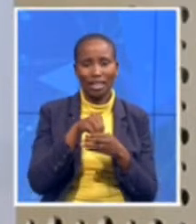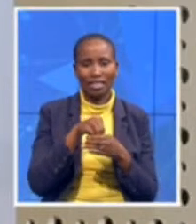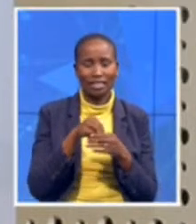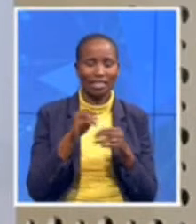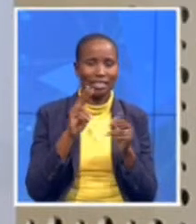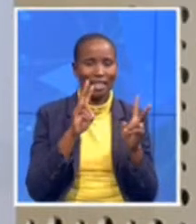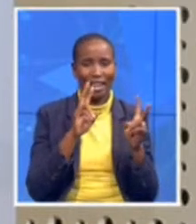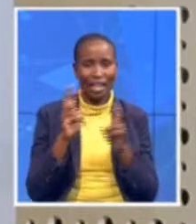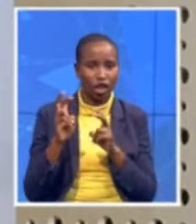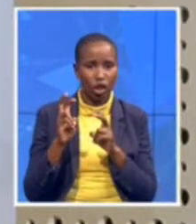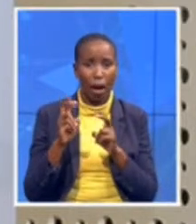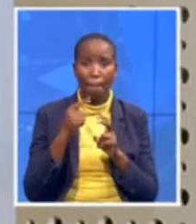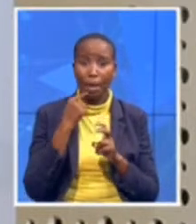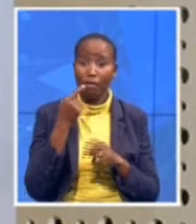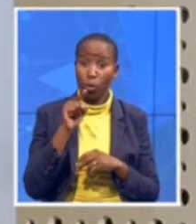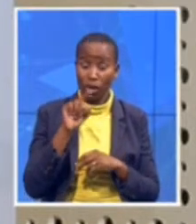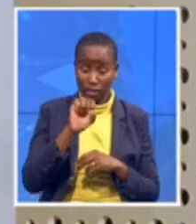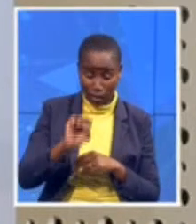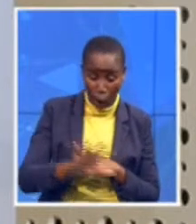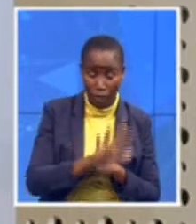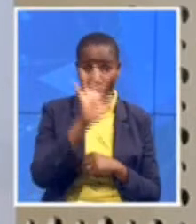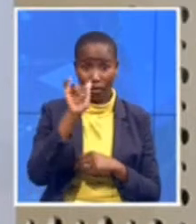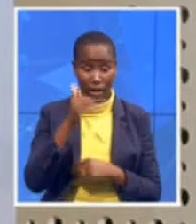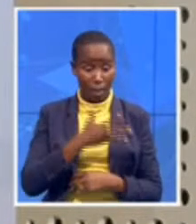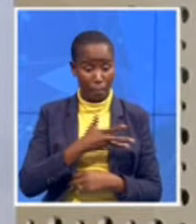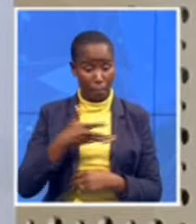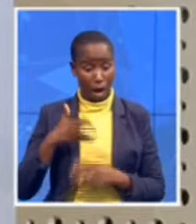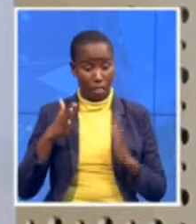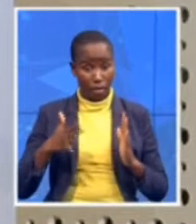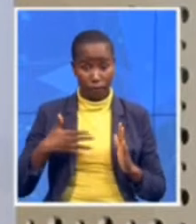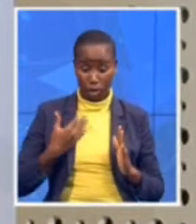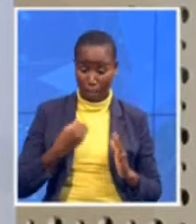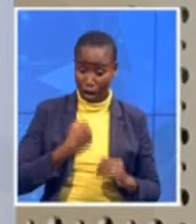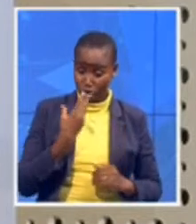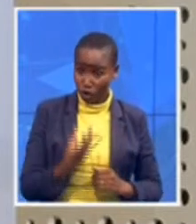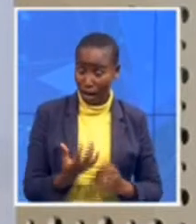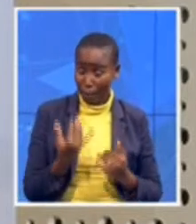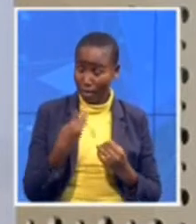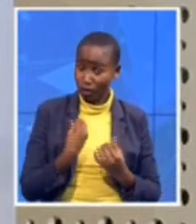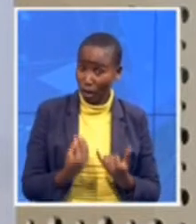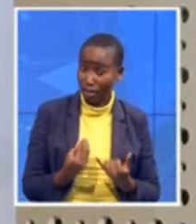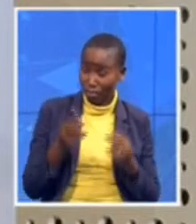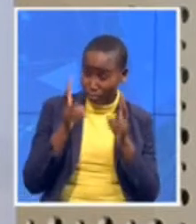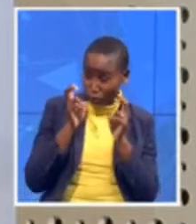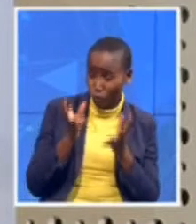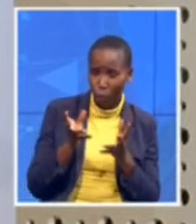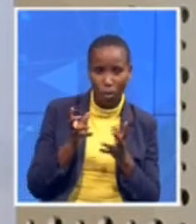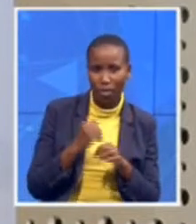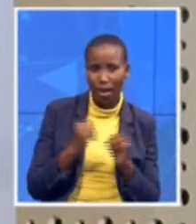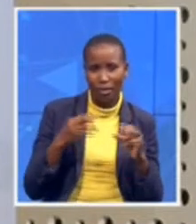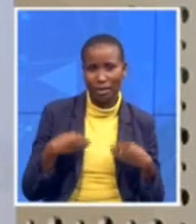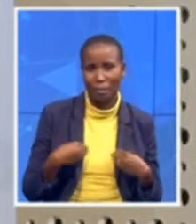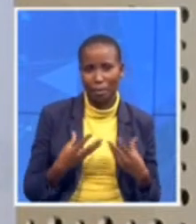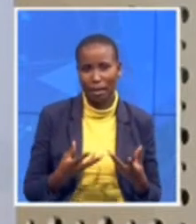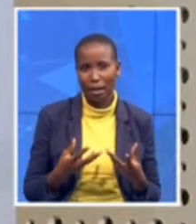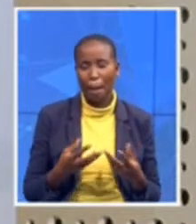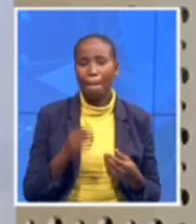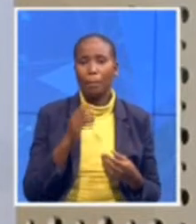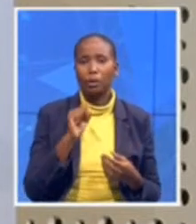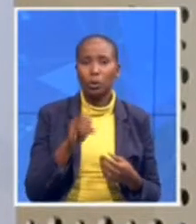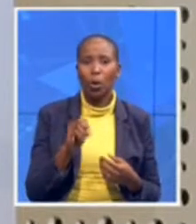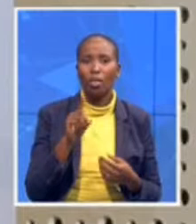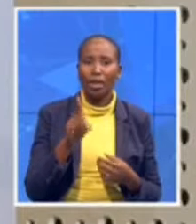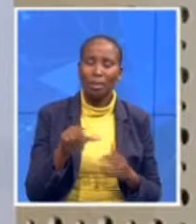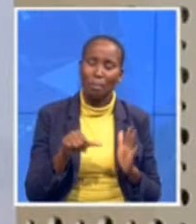want the children to be expected to be exposed to. It is therefore important that this same content is